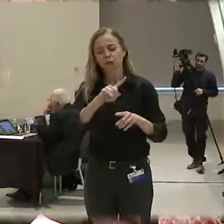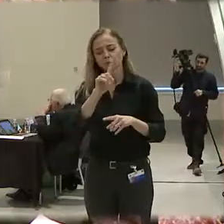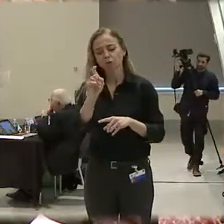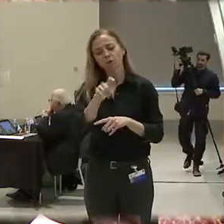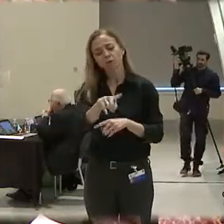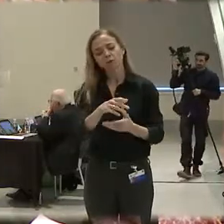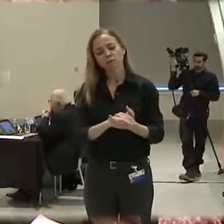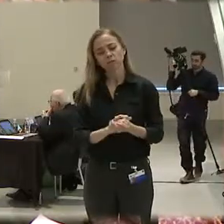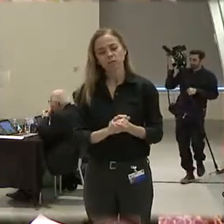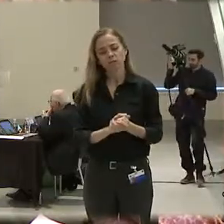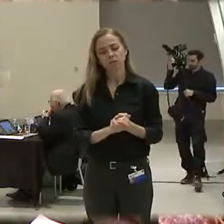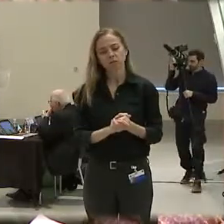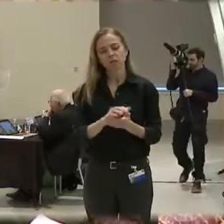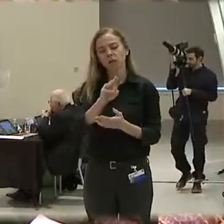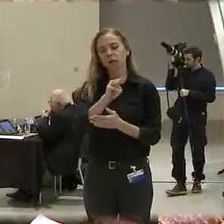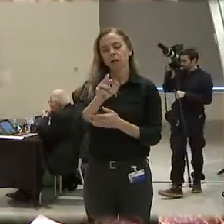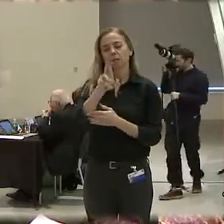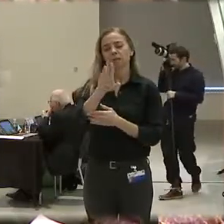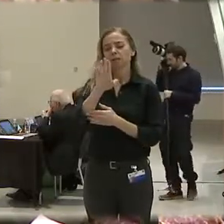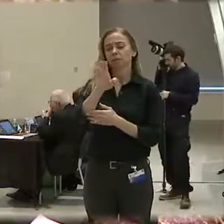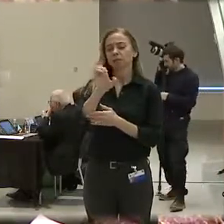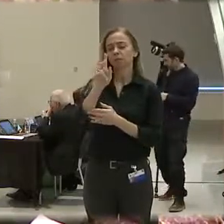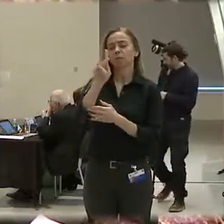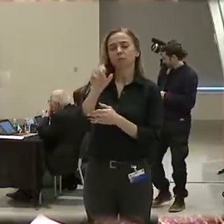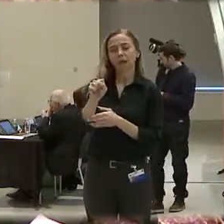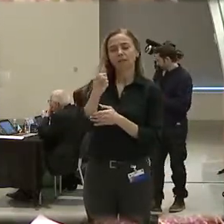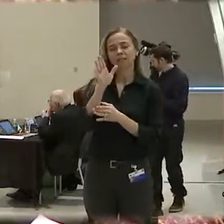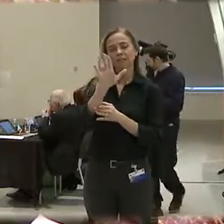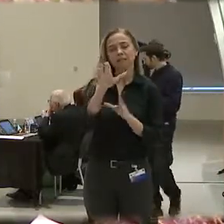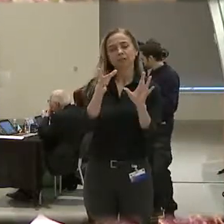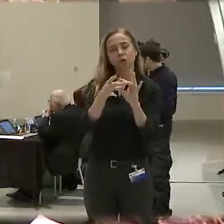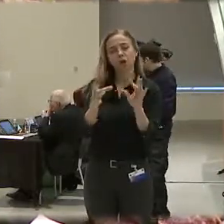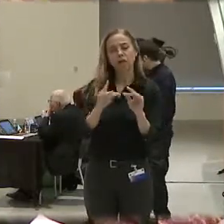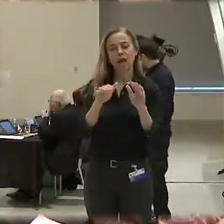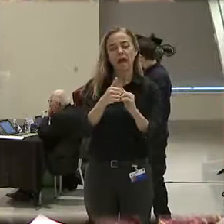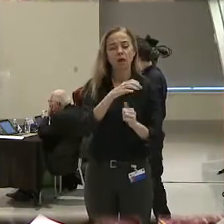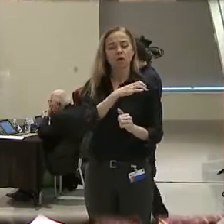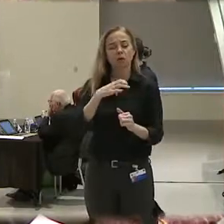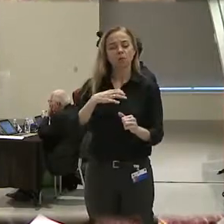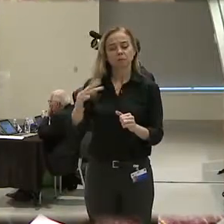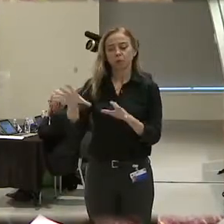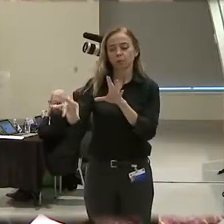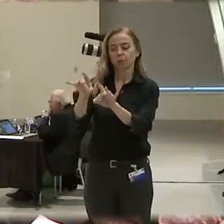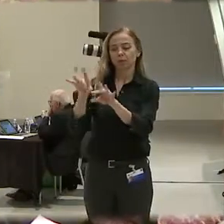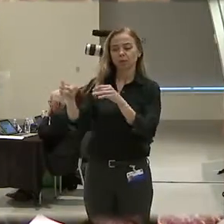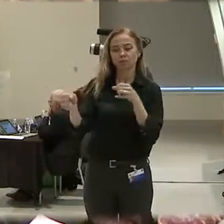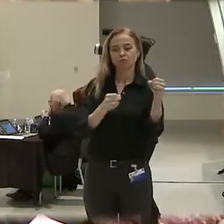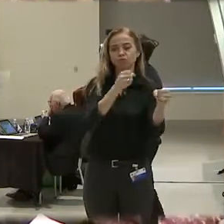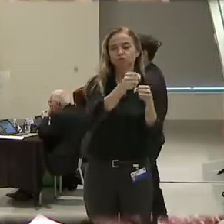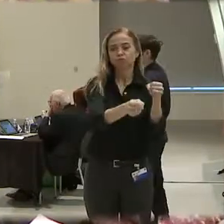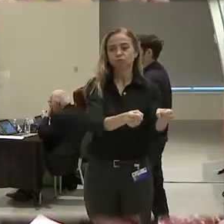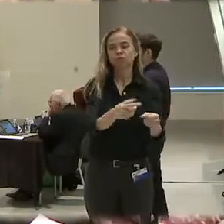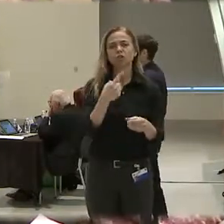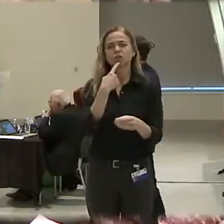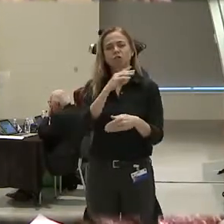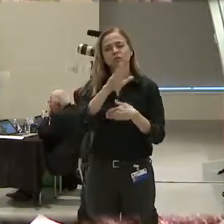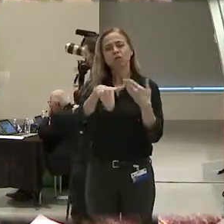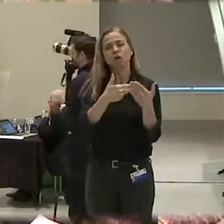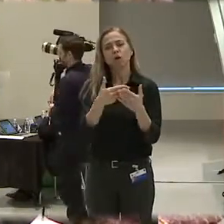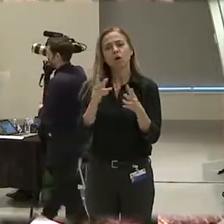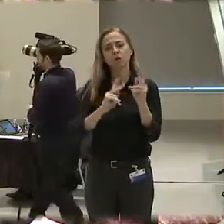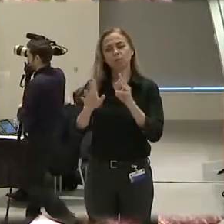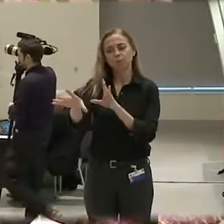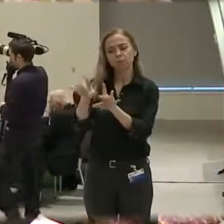about Mr. Beck's comment regarding how the commissioners are appointed. And so you said all of the